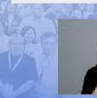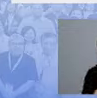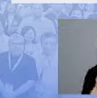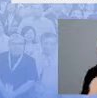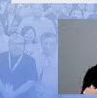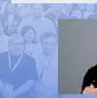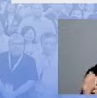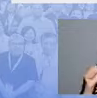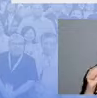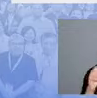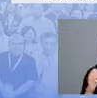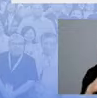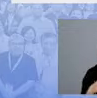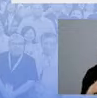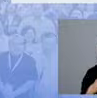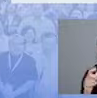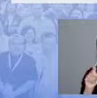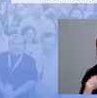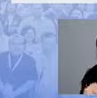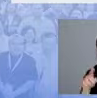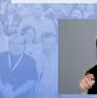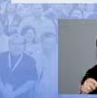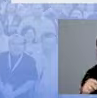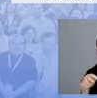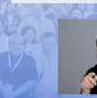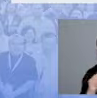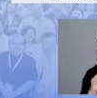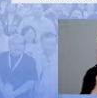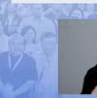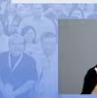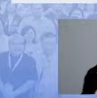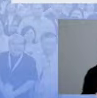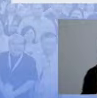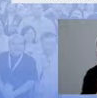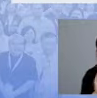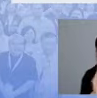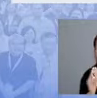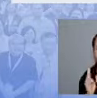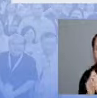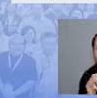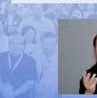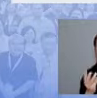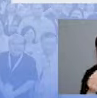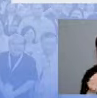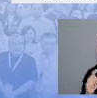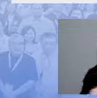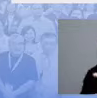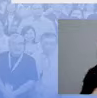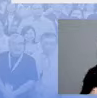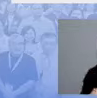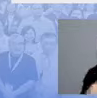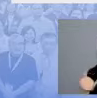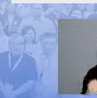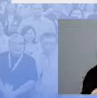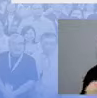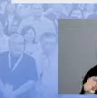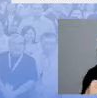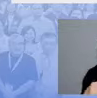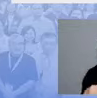we are initiating this multi-sectoral, multi-agency meeting to solve this land issue, the land